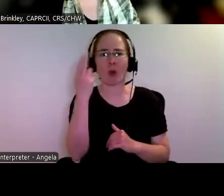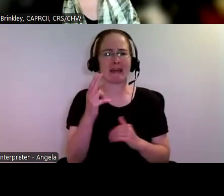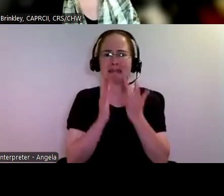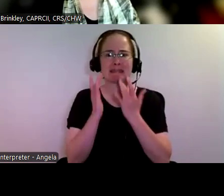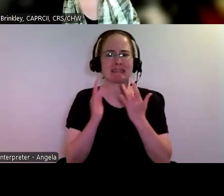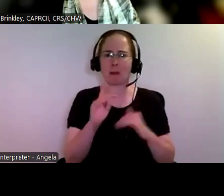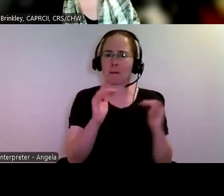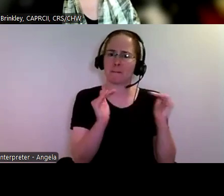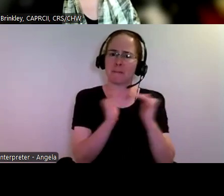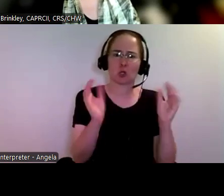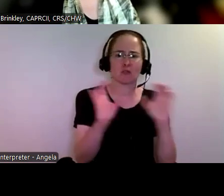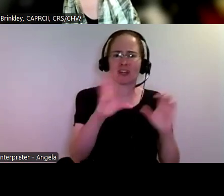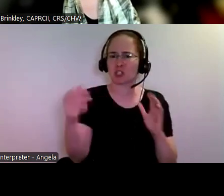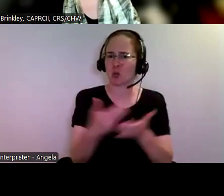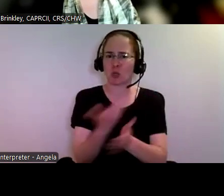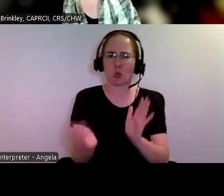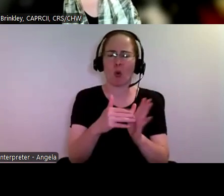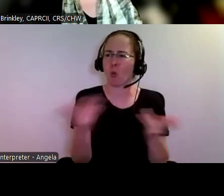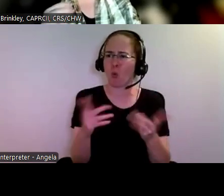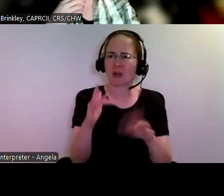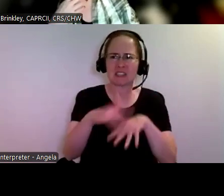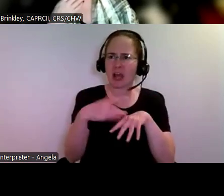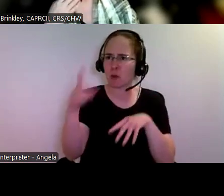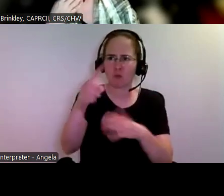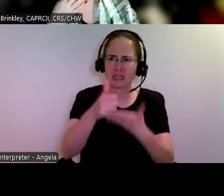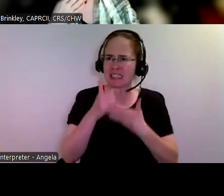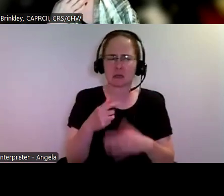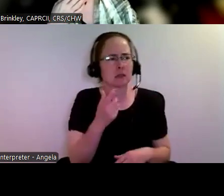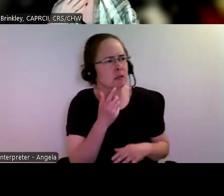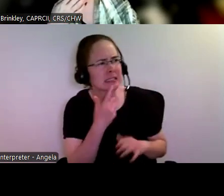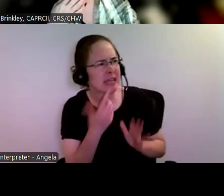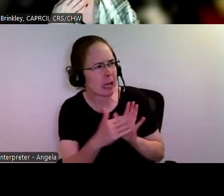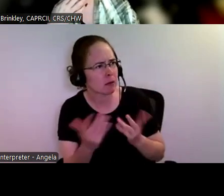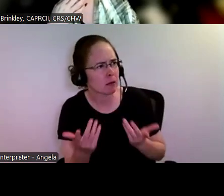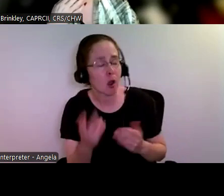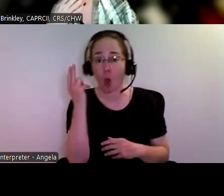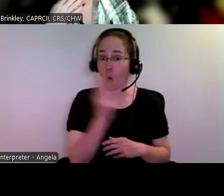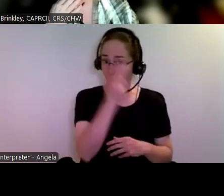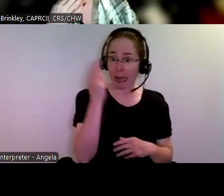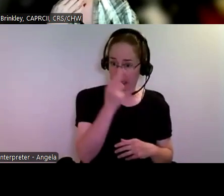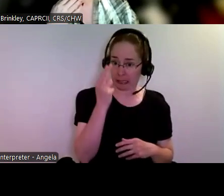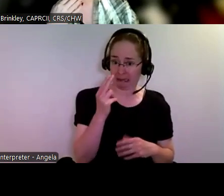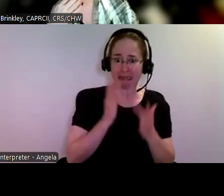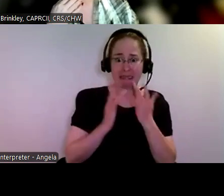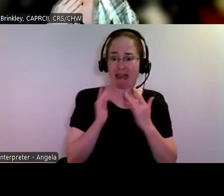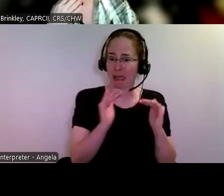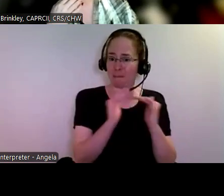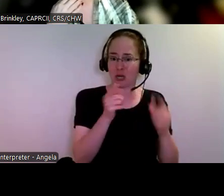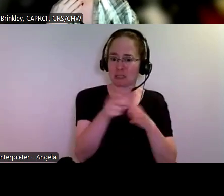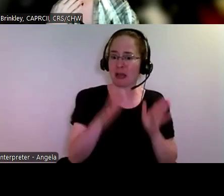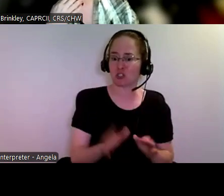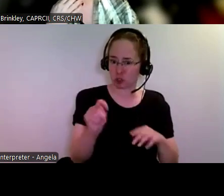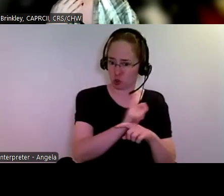and renewal. What's available for assistance? Wait, say that one more time. Hawaii is lacking peer